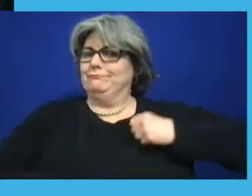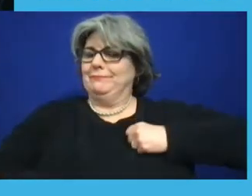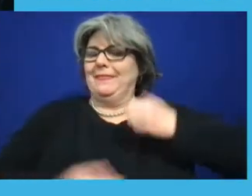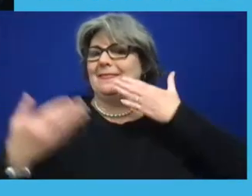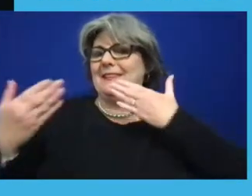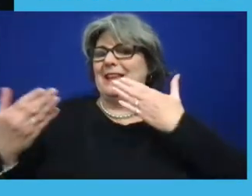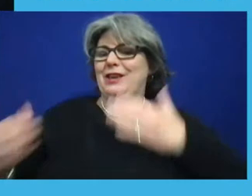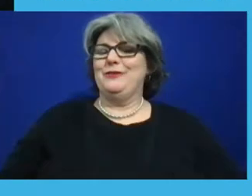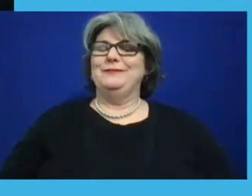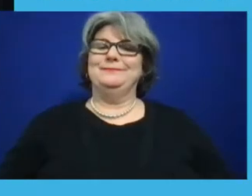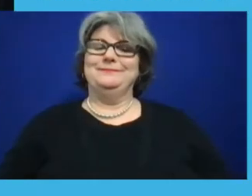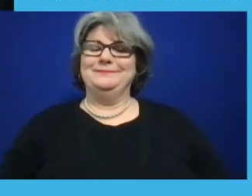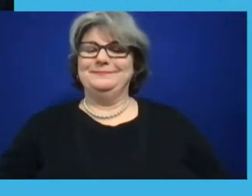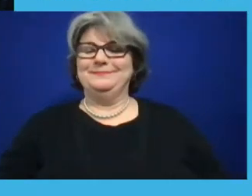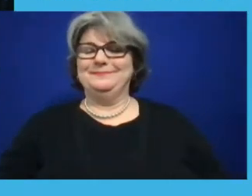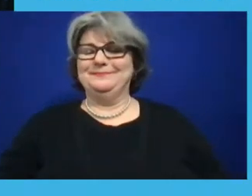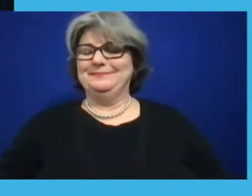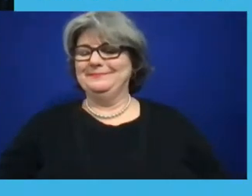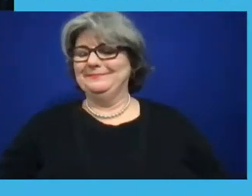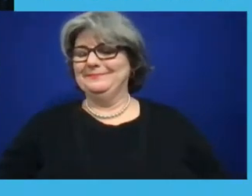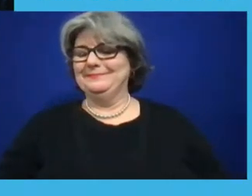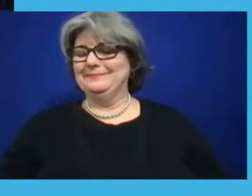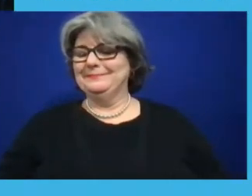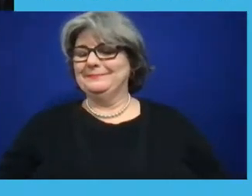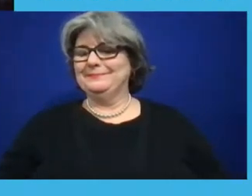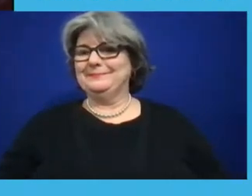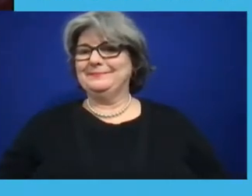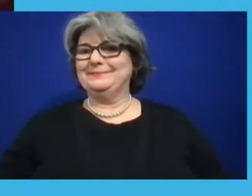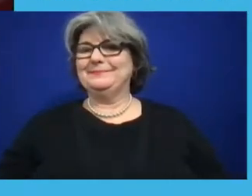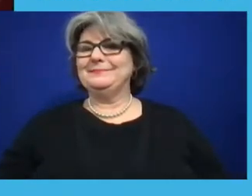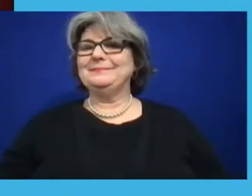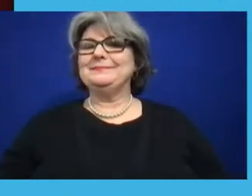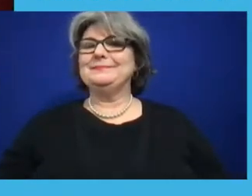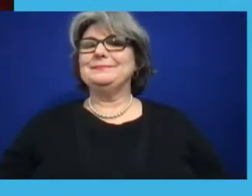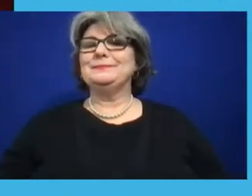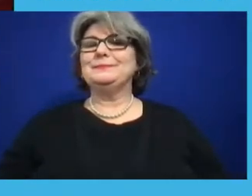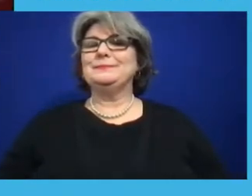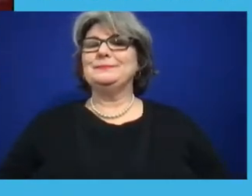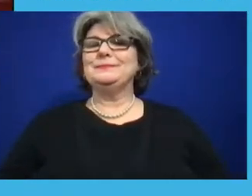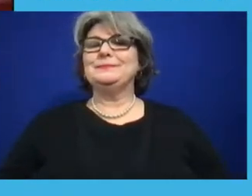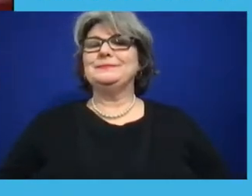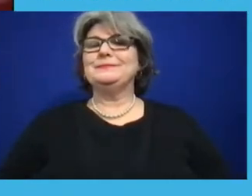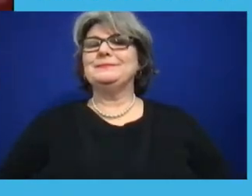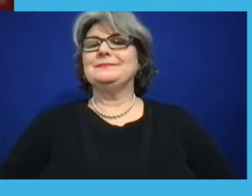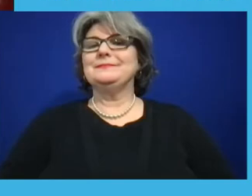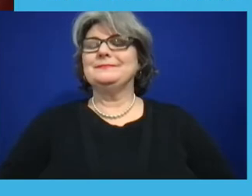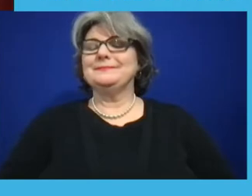service. Give it up for those who have served. Thank you.